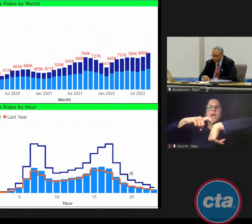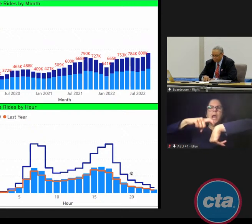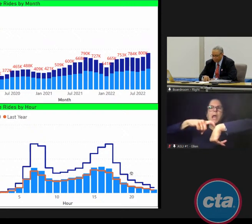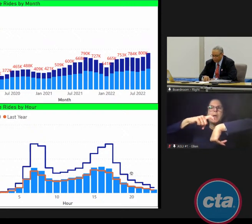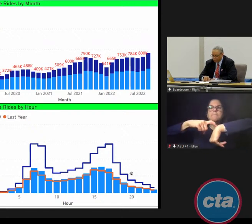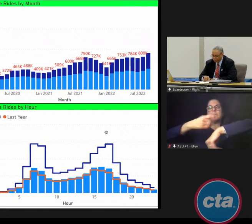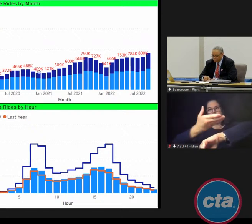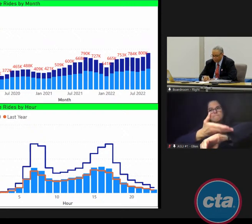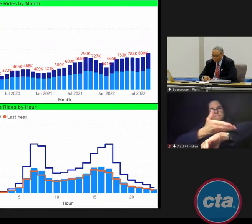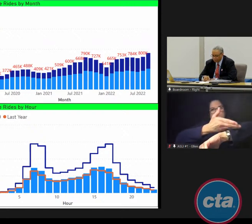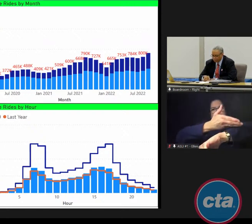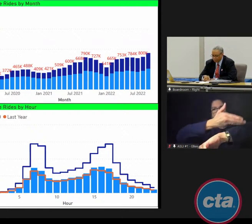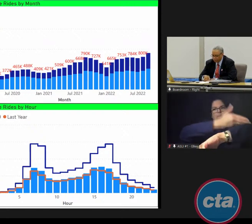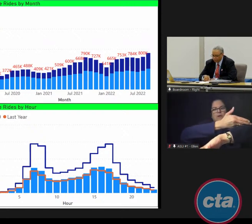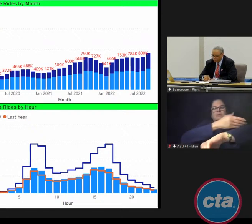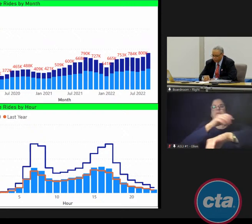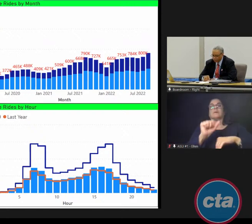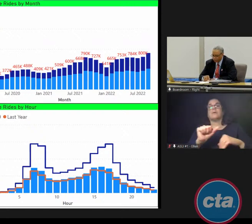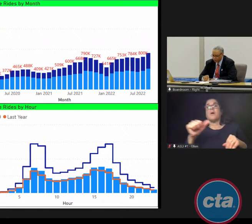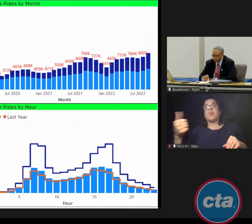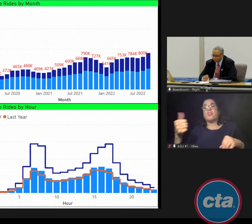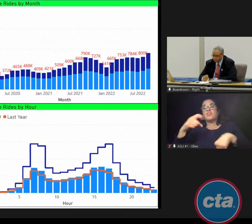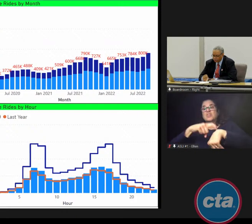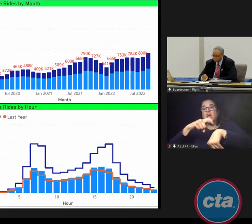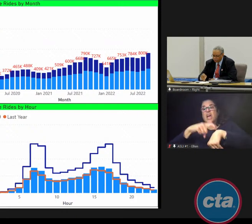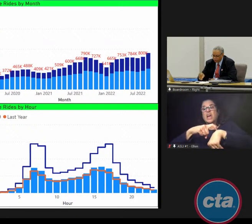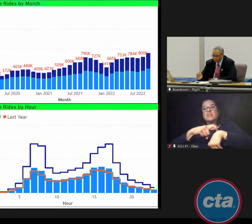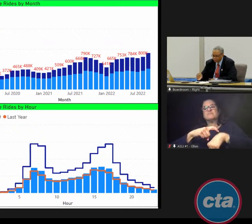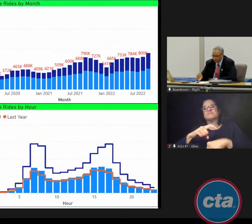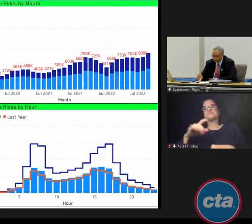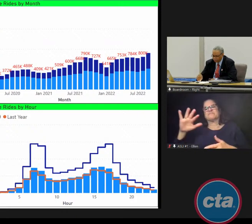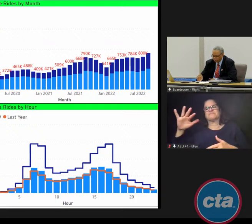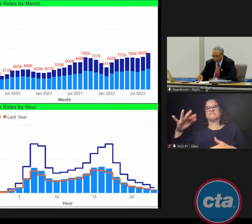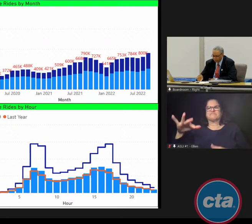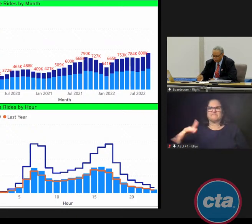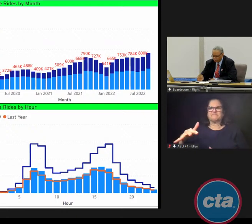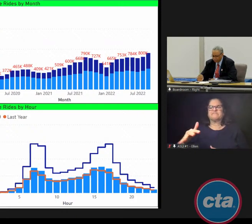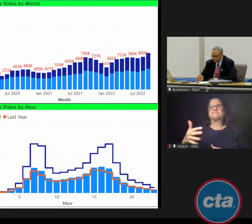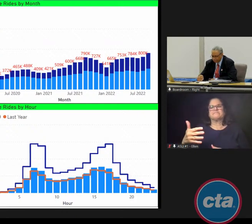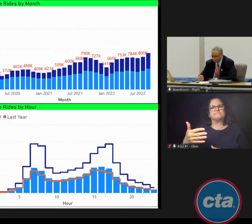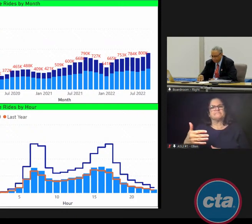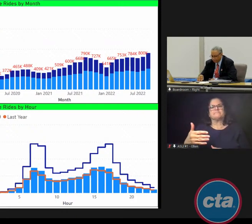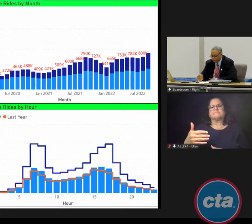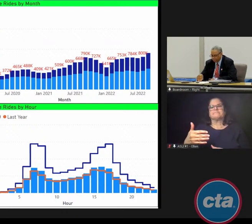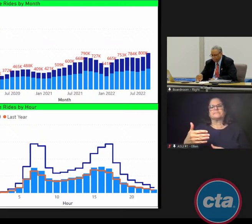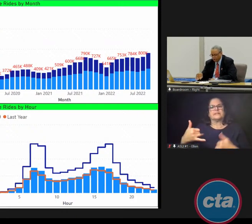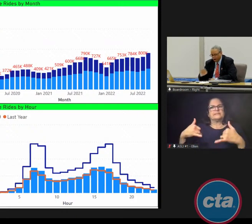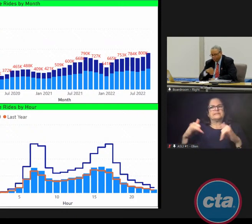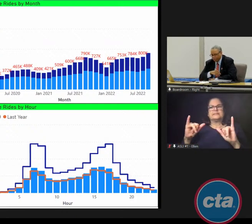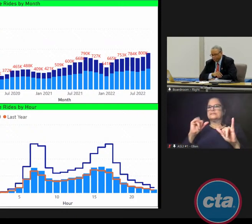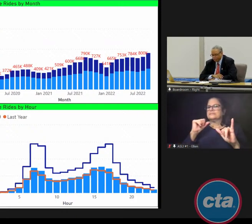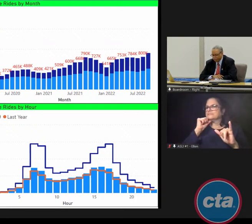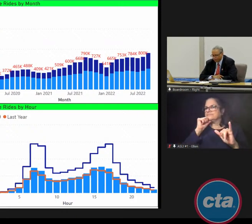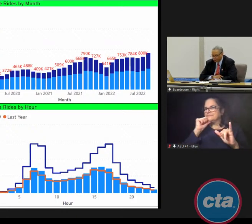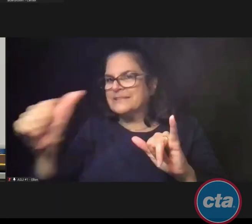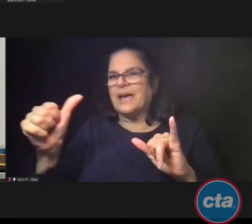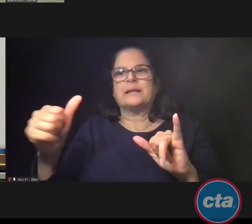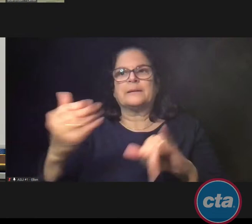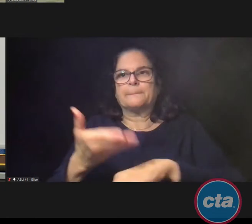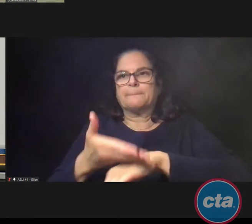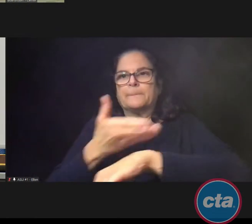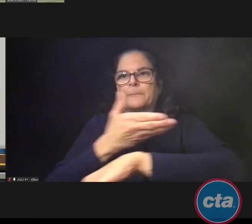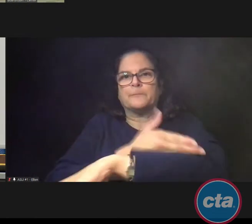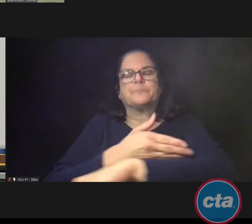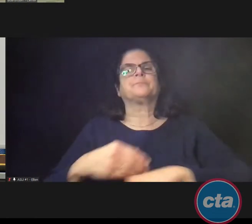recovery and where we are experiencing lower return to pre-COVID ridership levels. We are also continuing our